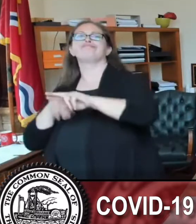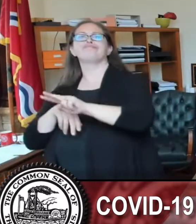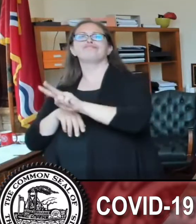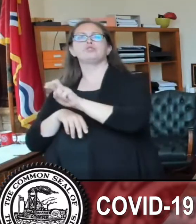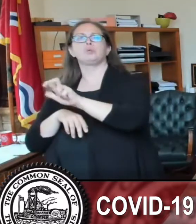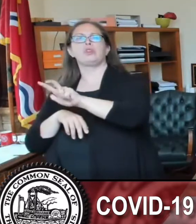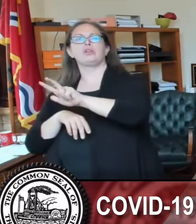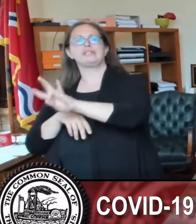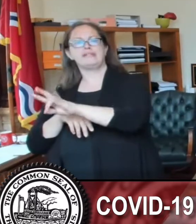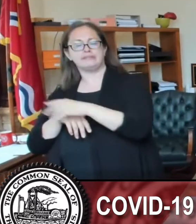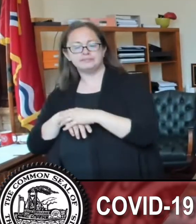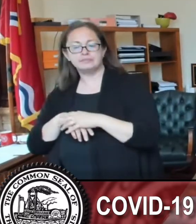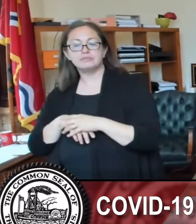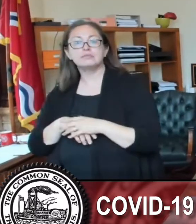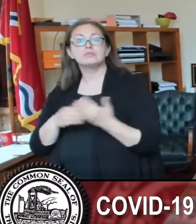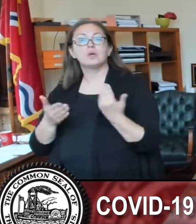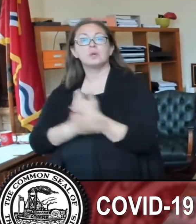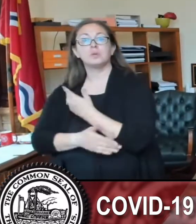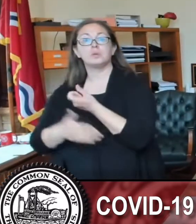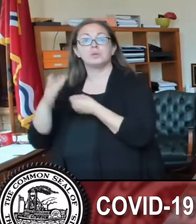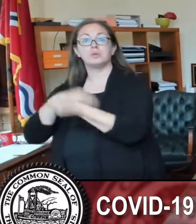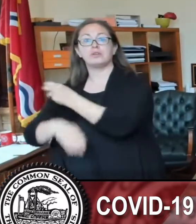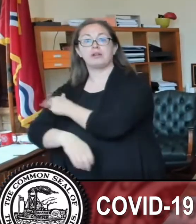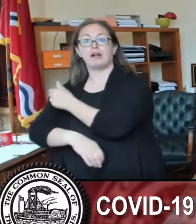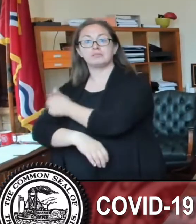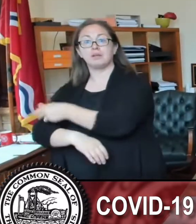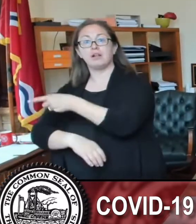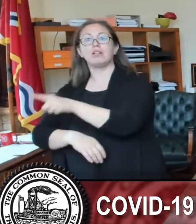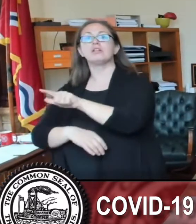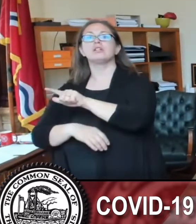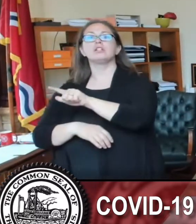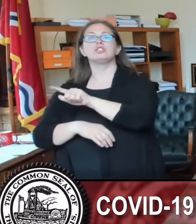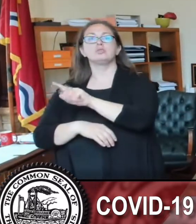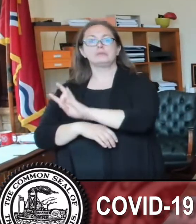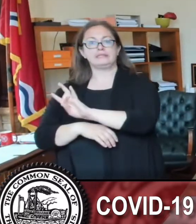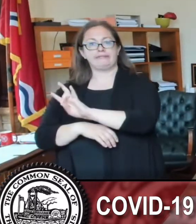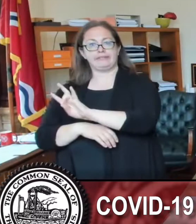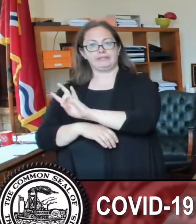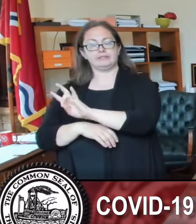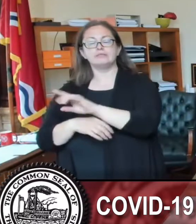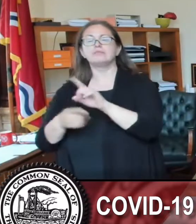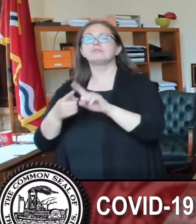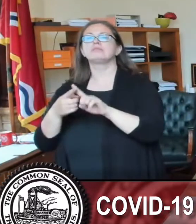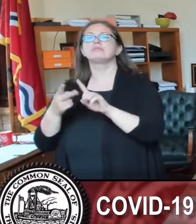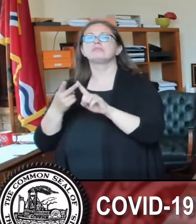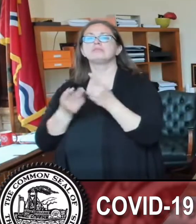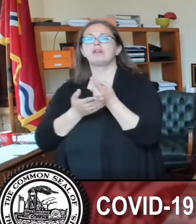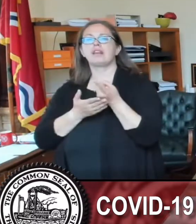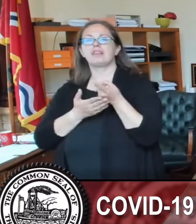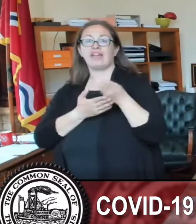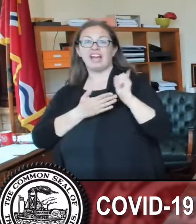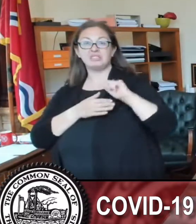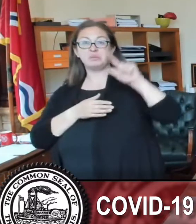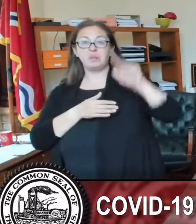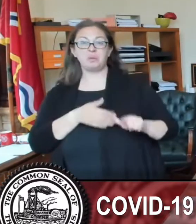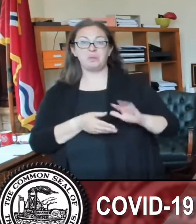New hospitalizations reported yesterday were 27. Last week, we had a low of